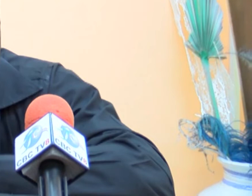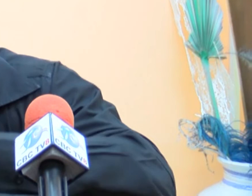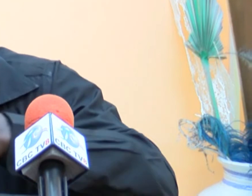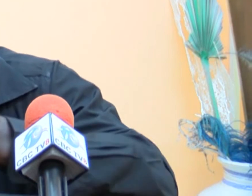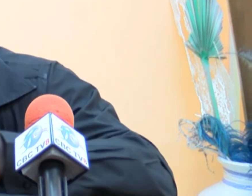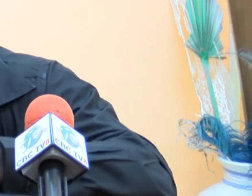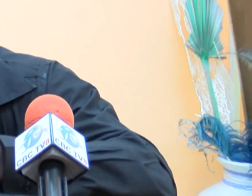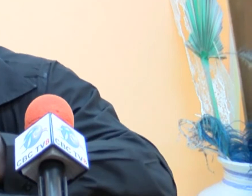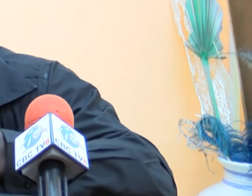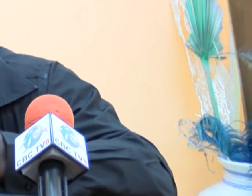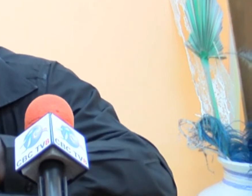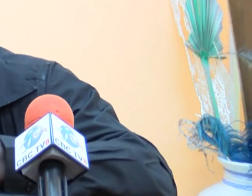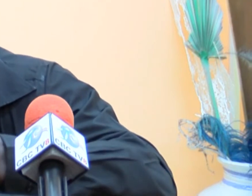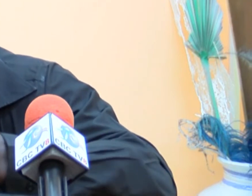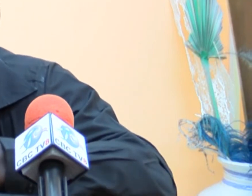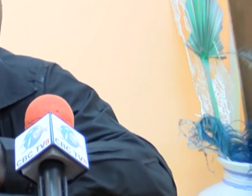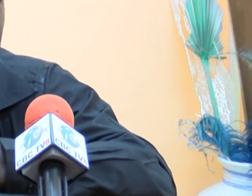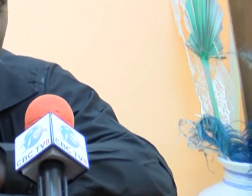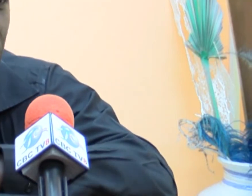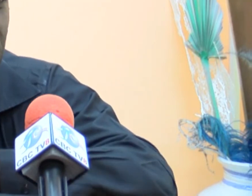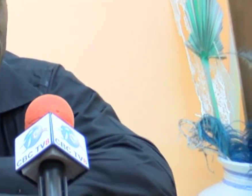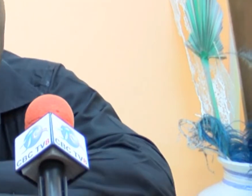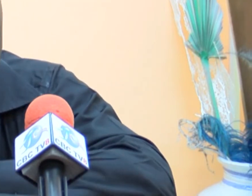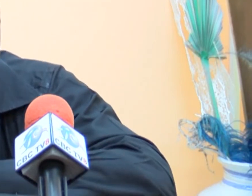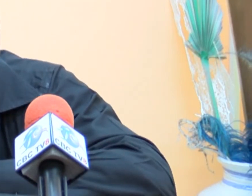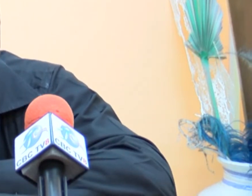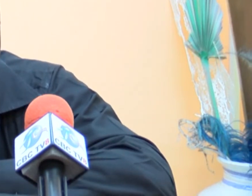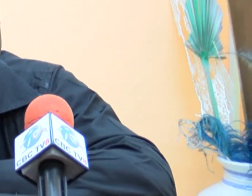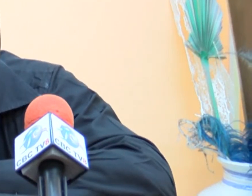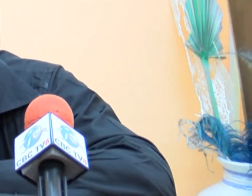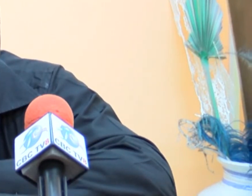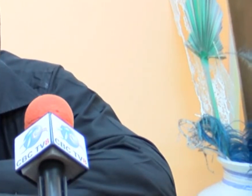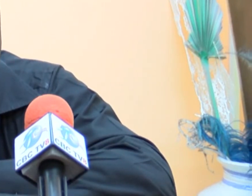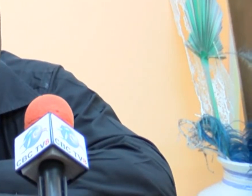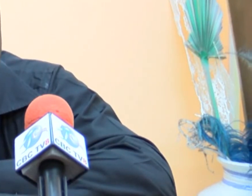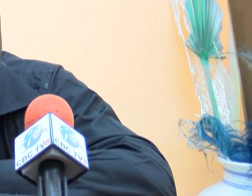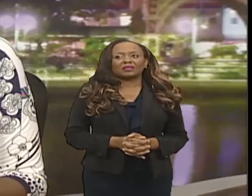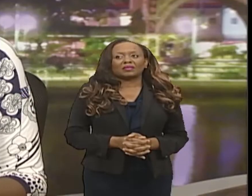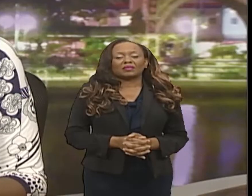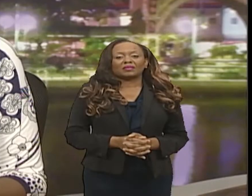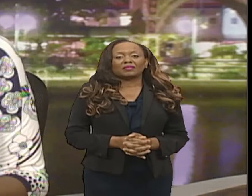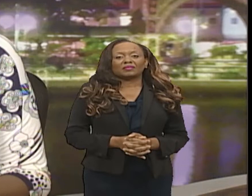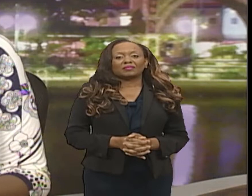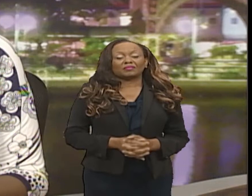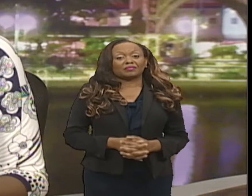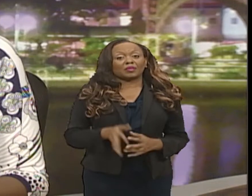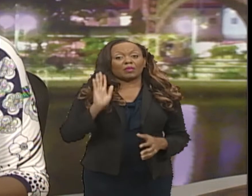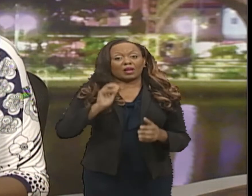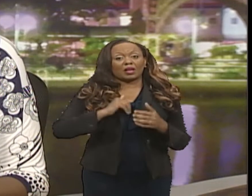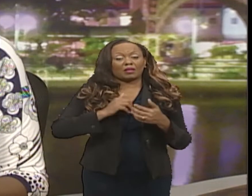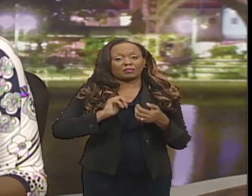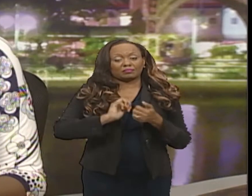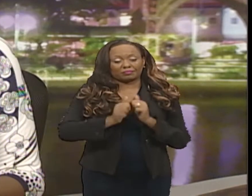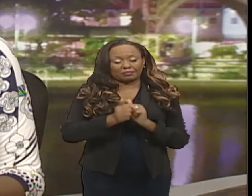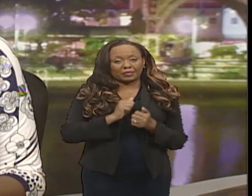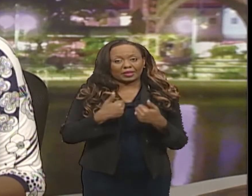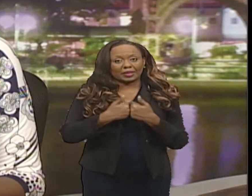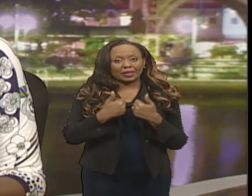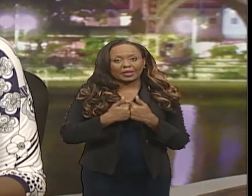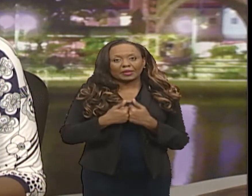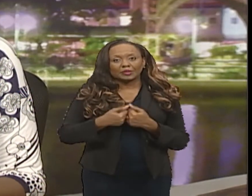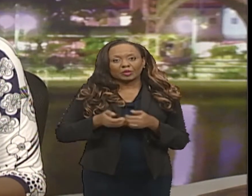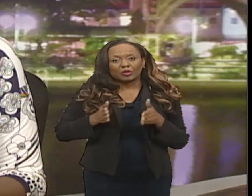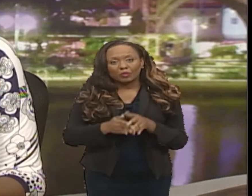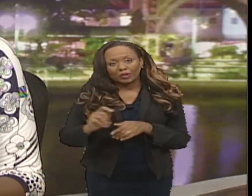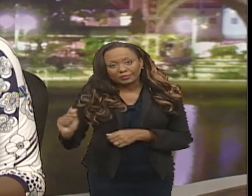have installed spaces and so on so that people can sell drinks and food and stuff like that there. Well, three-hand dominoes, road